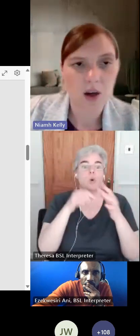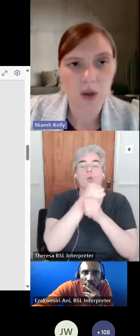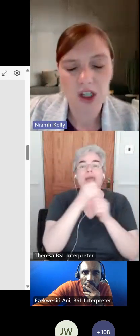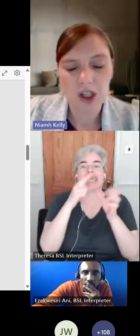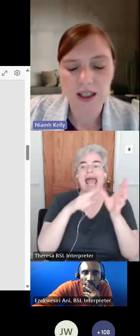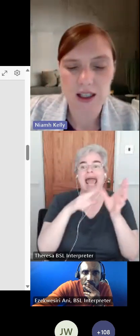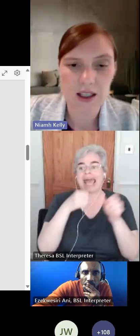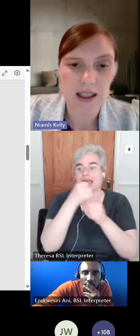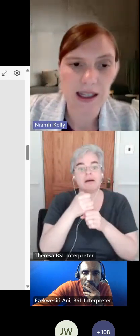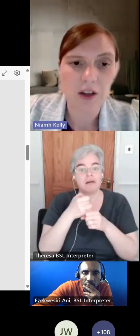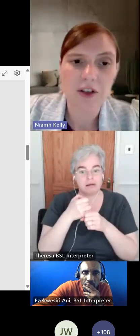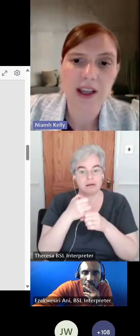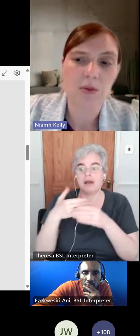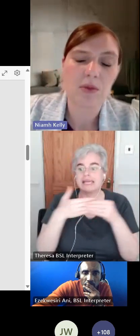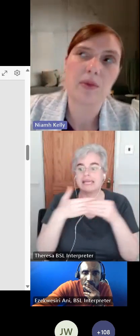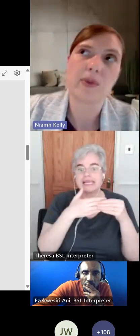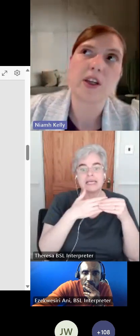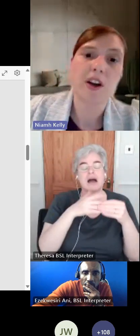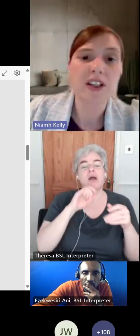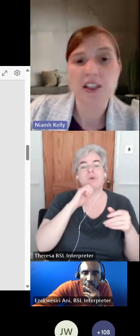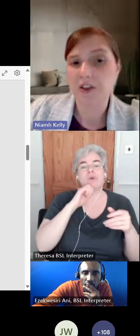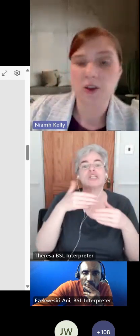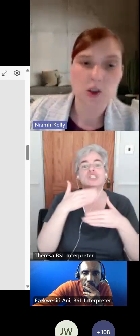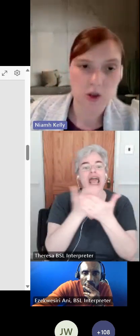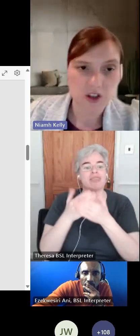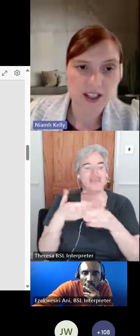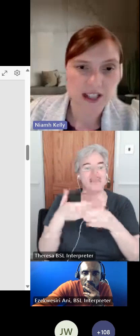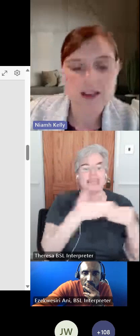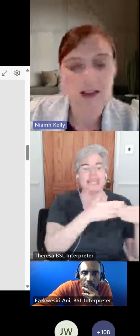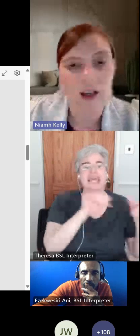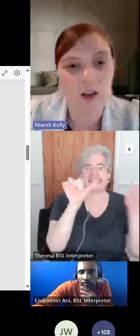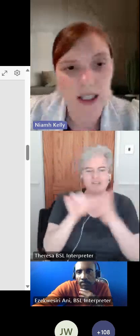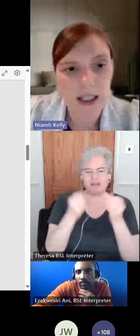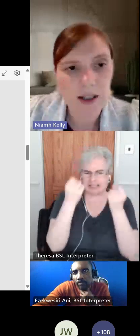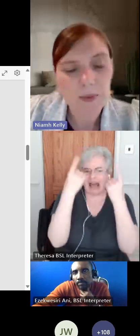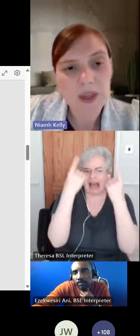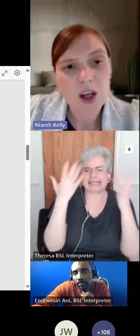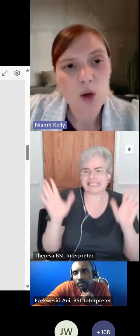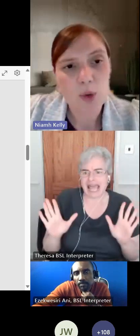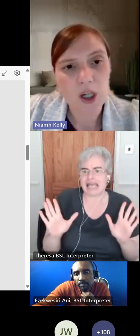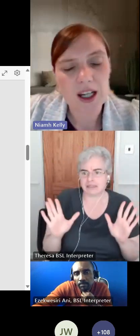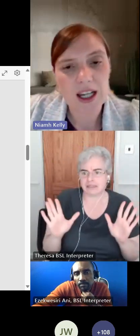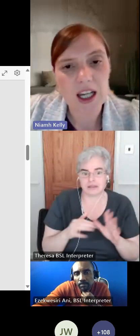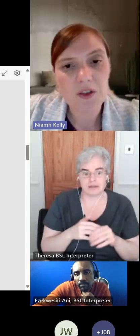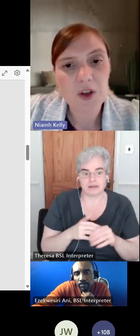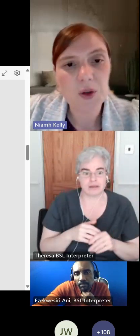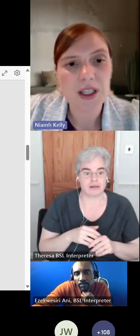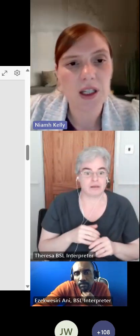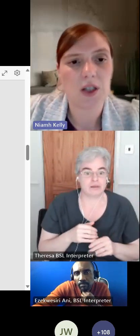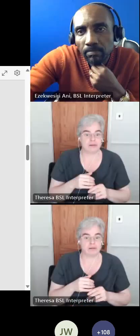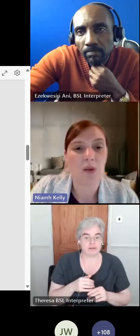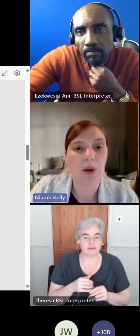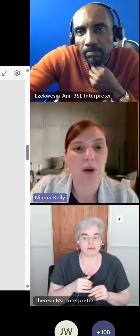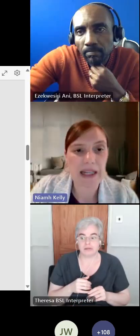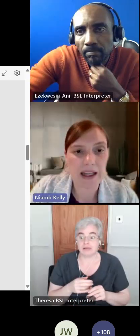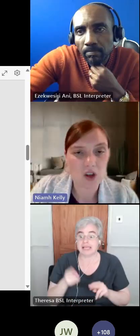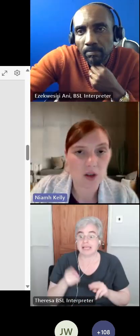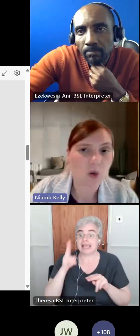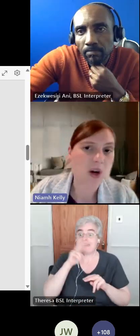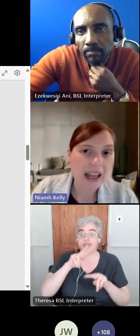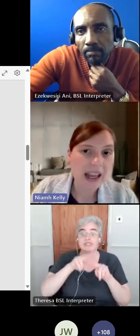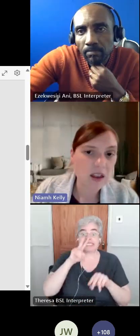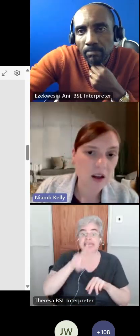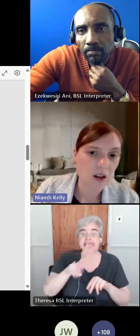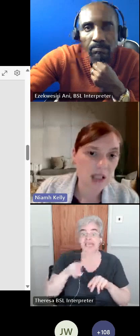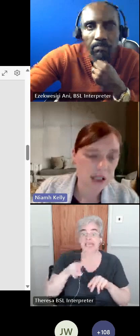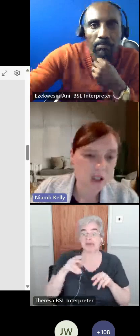It's I will share the link for them. They're very difficult to understand, ironically, but if you see a job